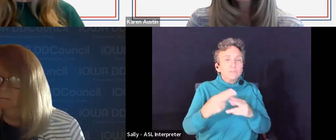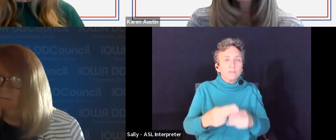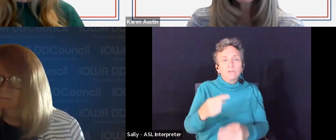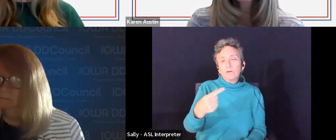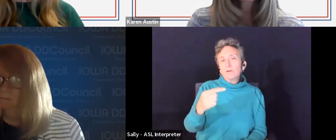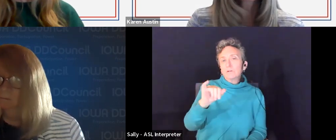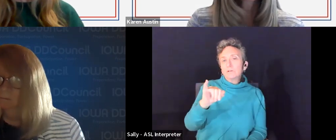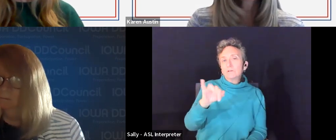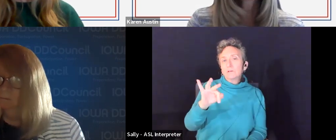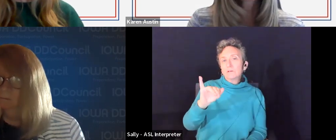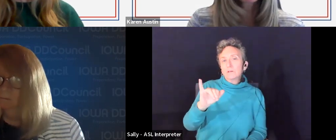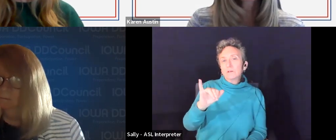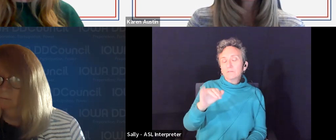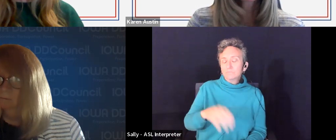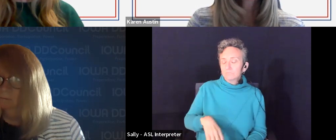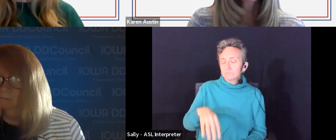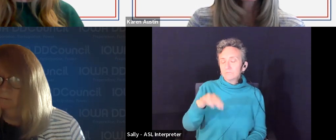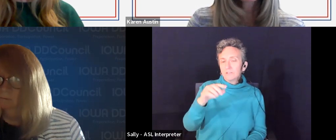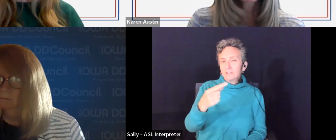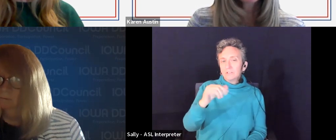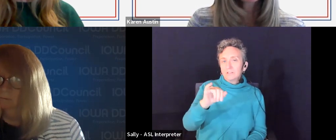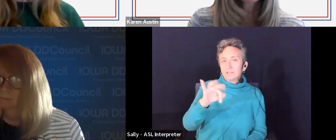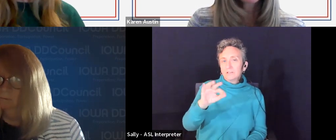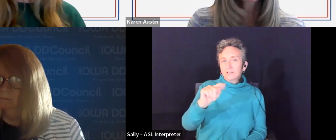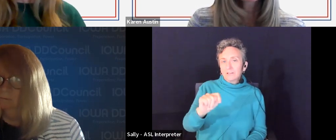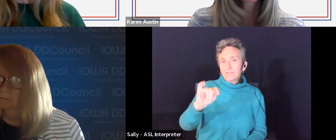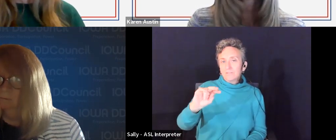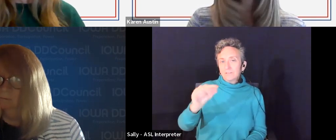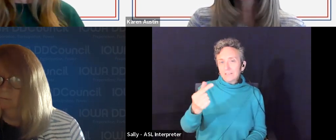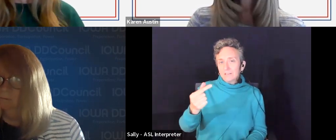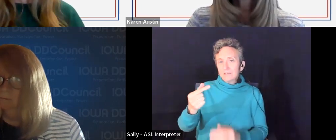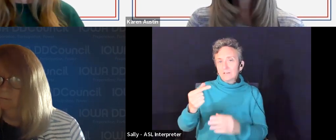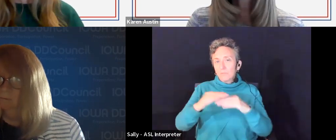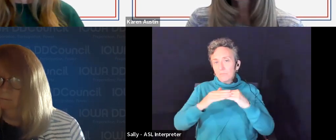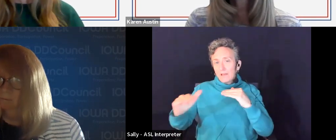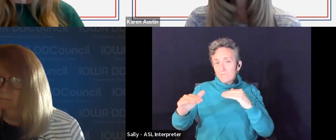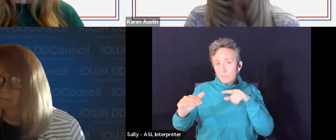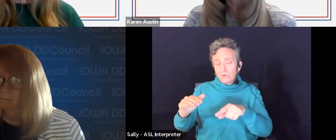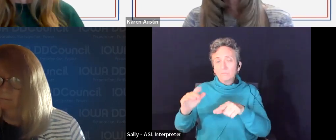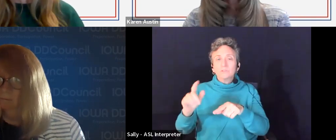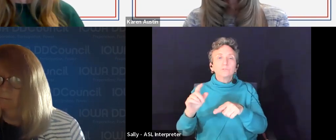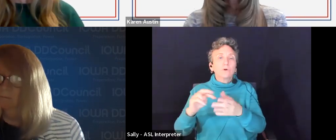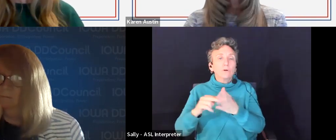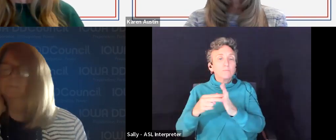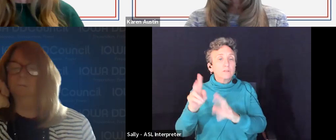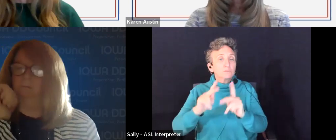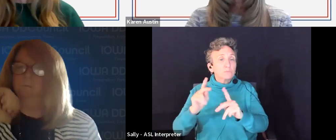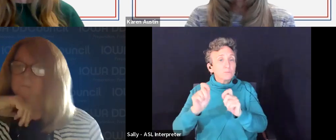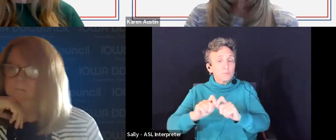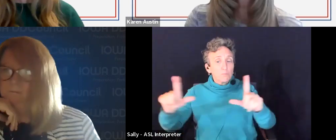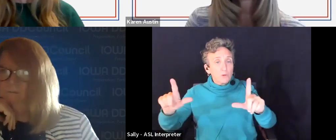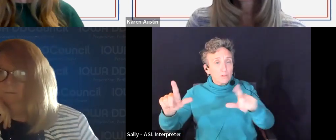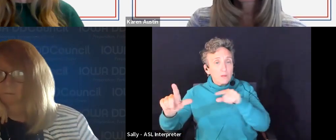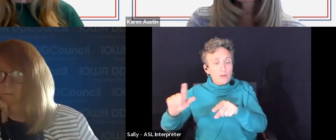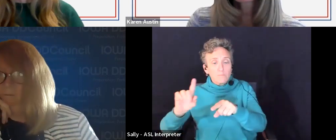for friends and family, Alicia, remind me, that is available for ABLE, correct? Yep. So there's a gifting platform that